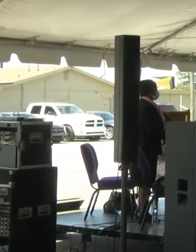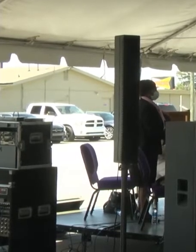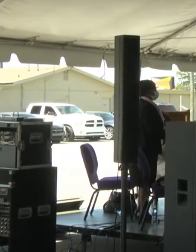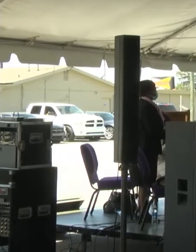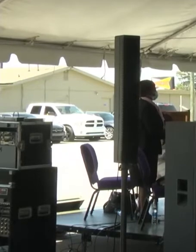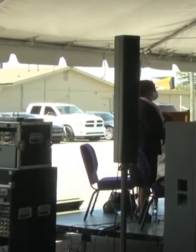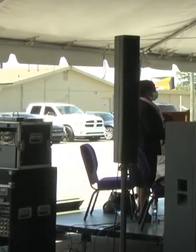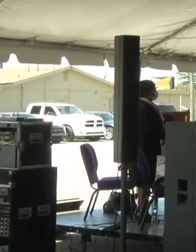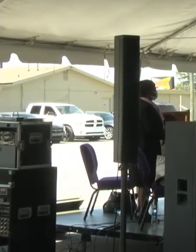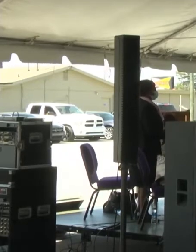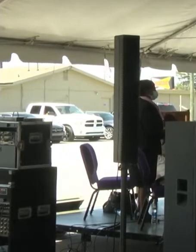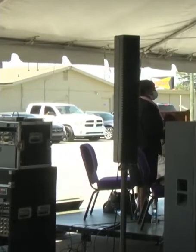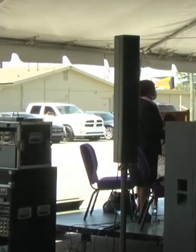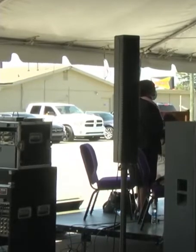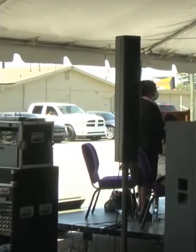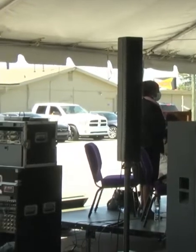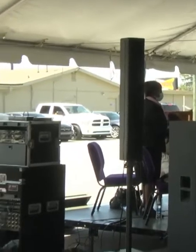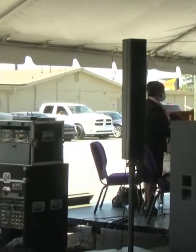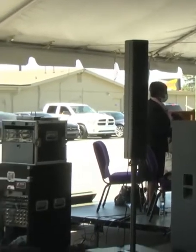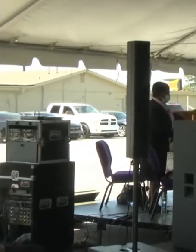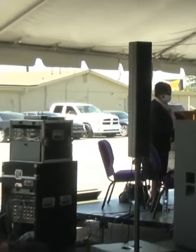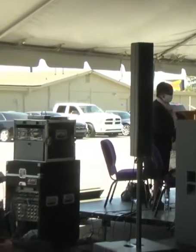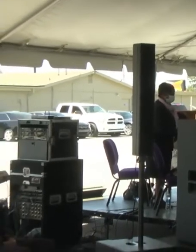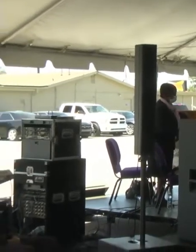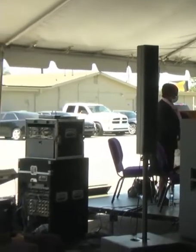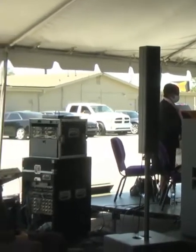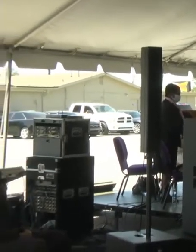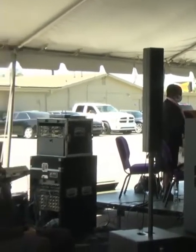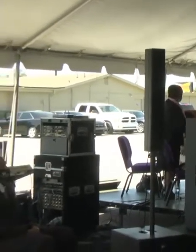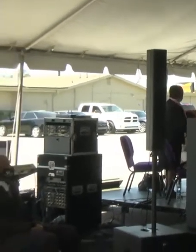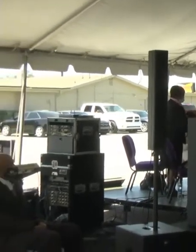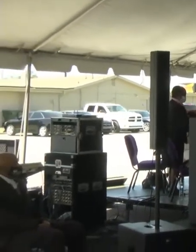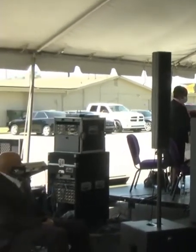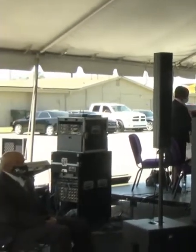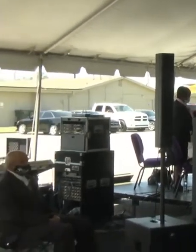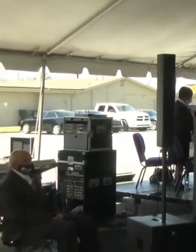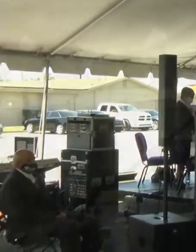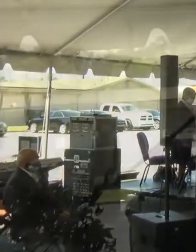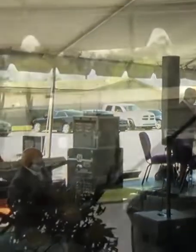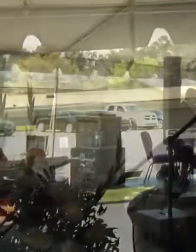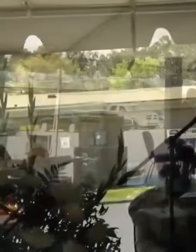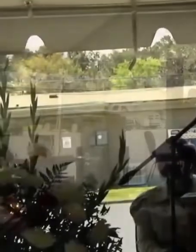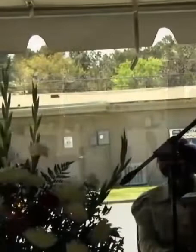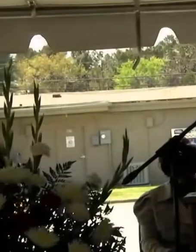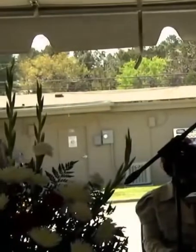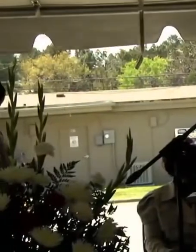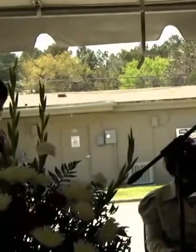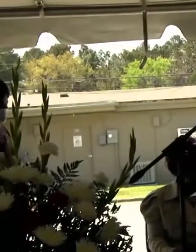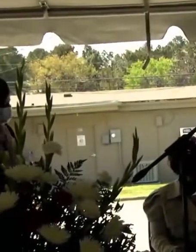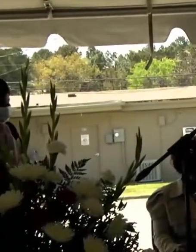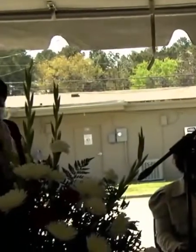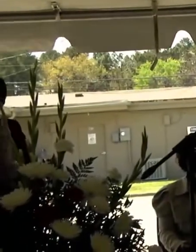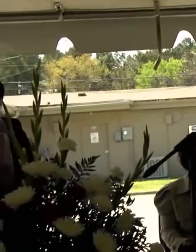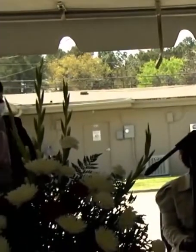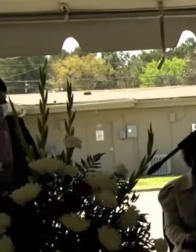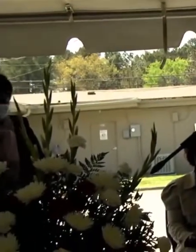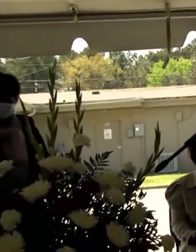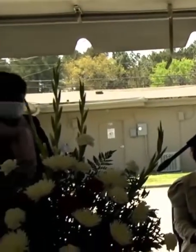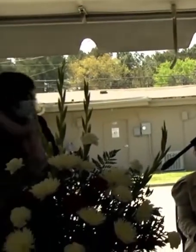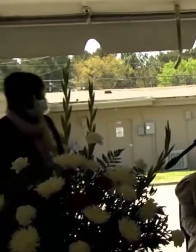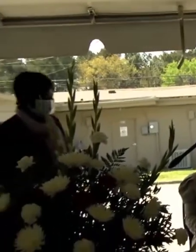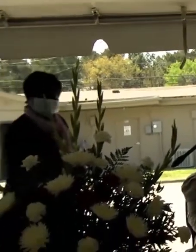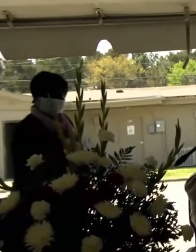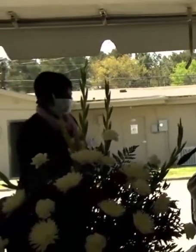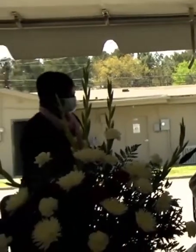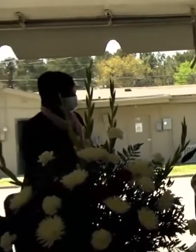you something that you were not able to do in yourself, but he gave you life everlasting. And you know what? Some of us are waiting